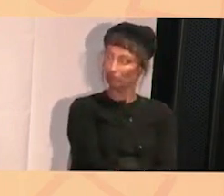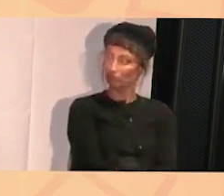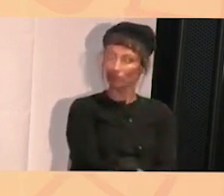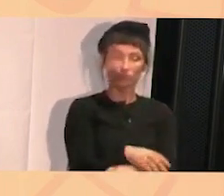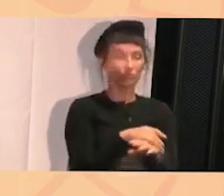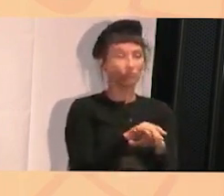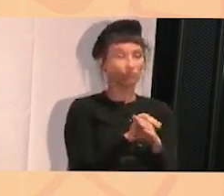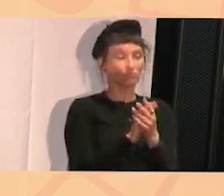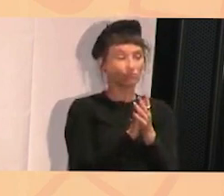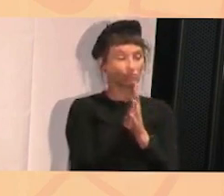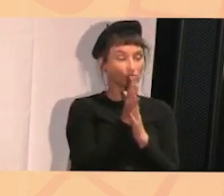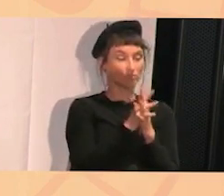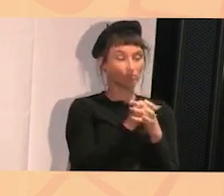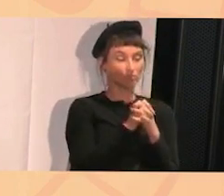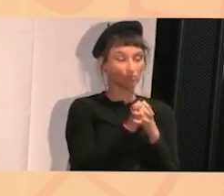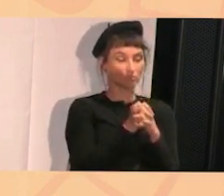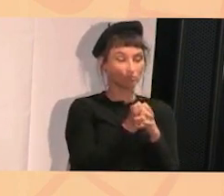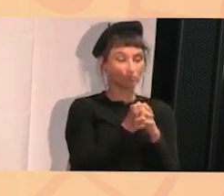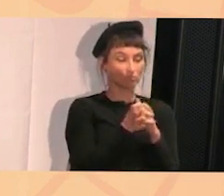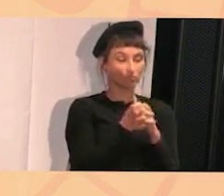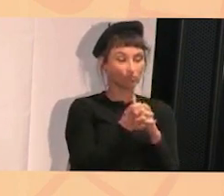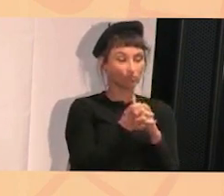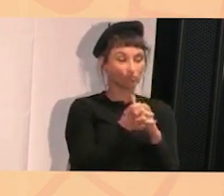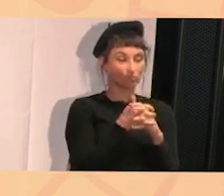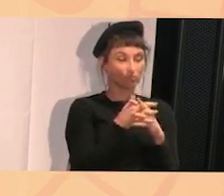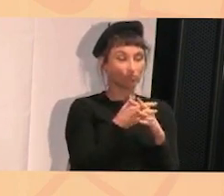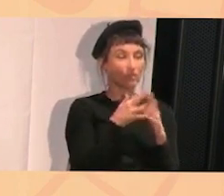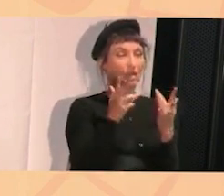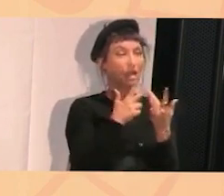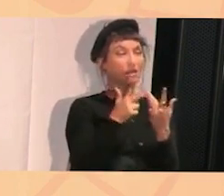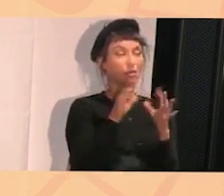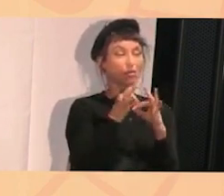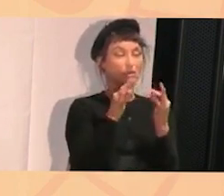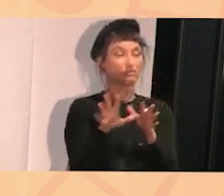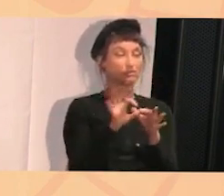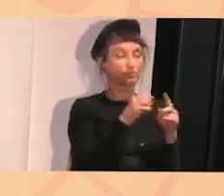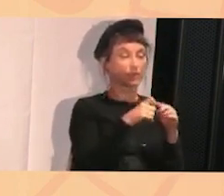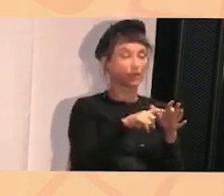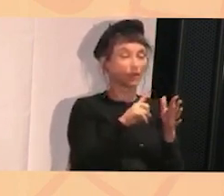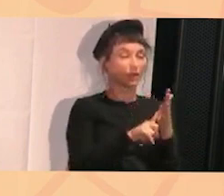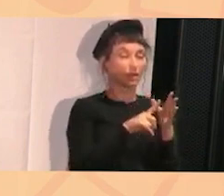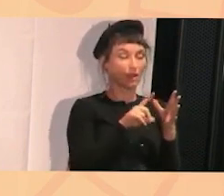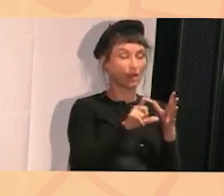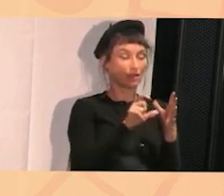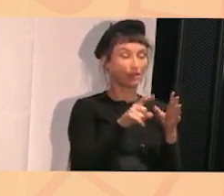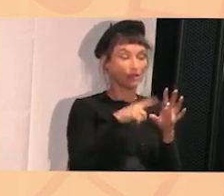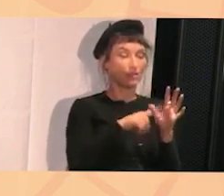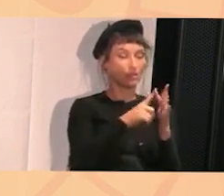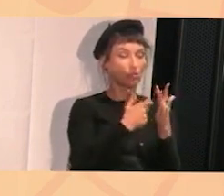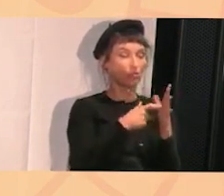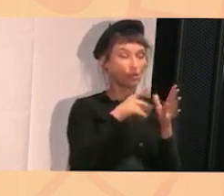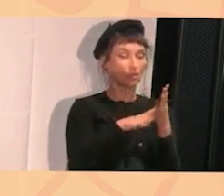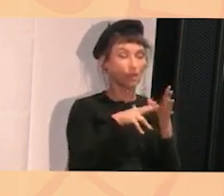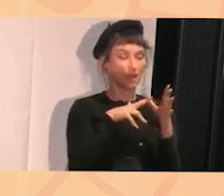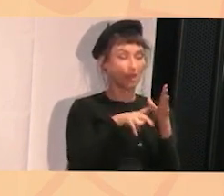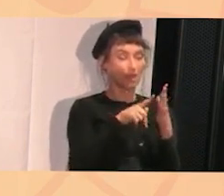CALAC, is a organisation called Yiraman. Yiraman is a program where they've been taking out kids,